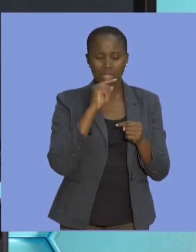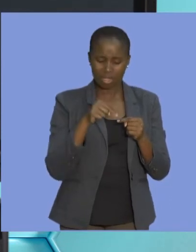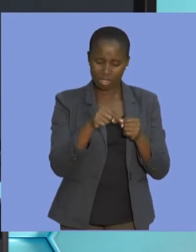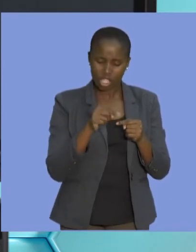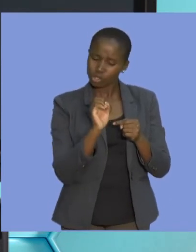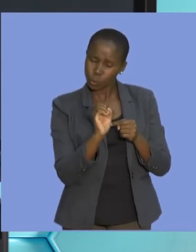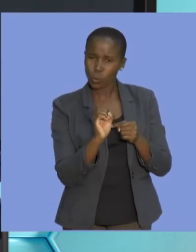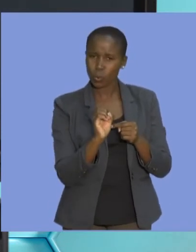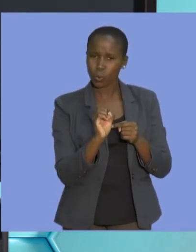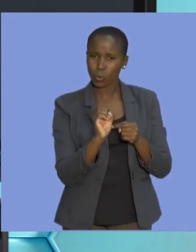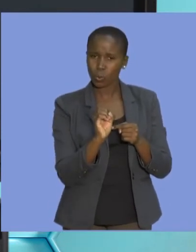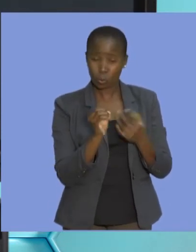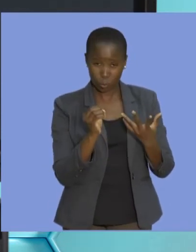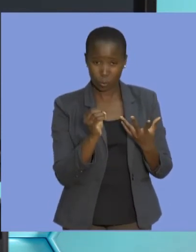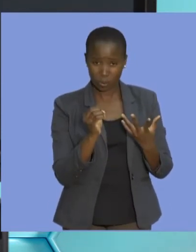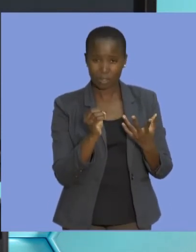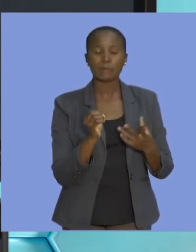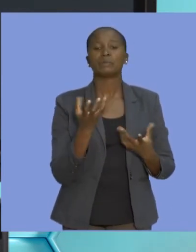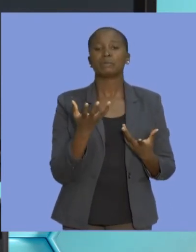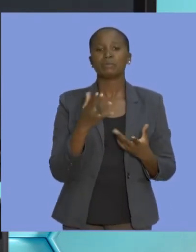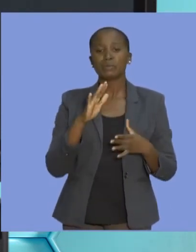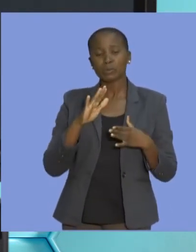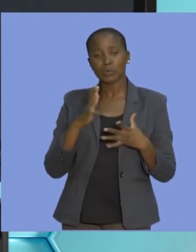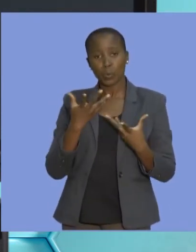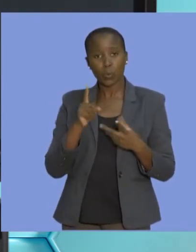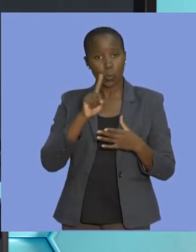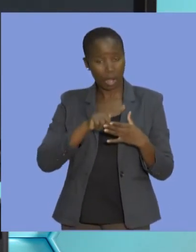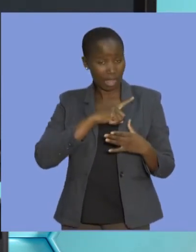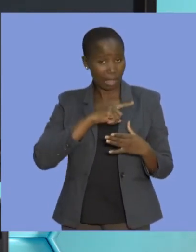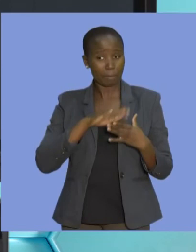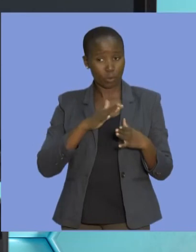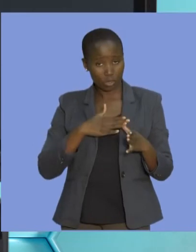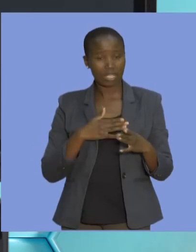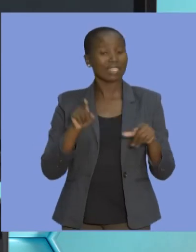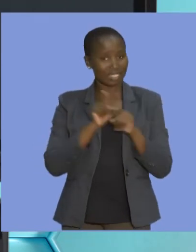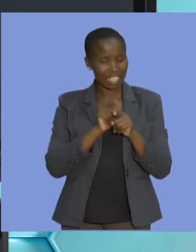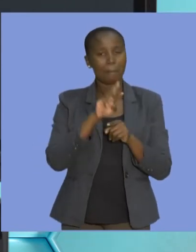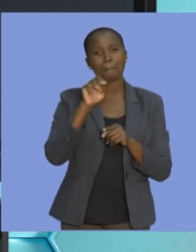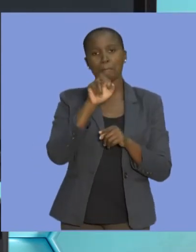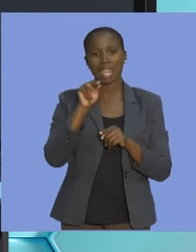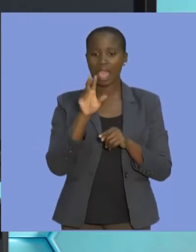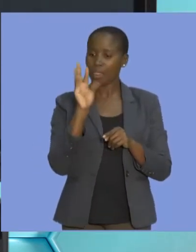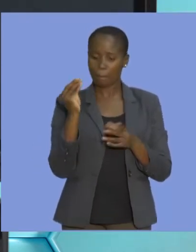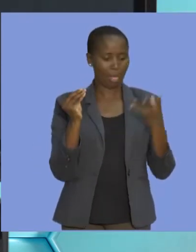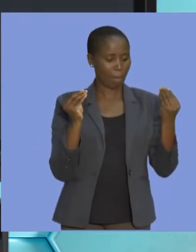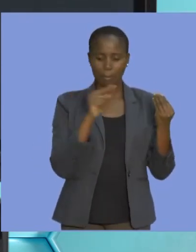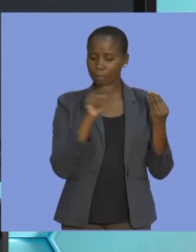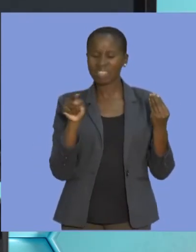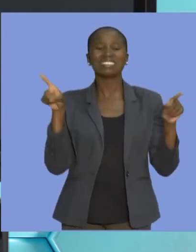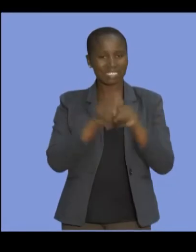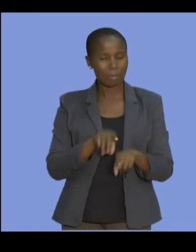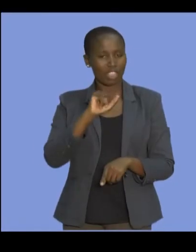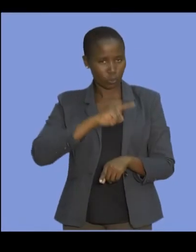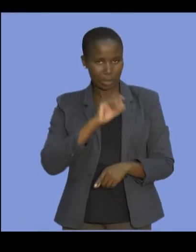The 21 degrees Celsius in the average was the same as the mean. So there's no deviation. Then what